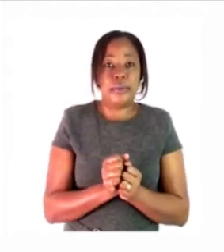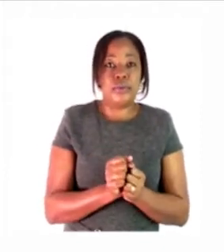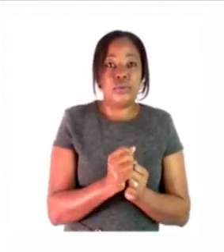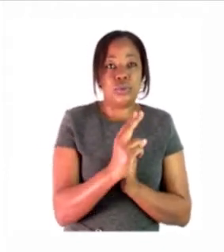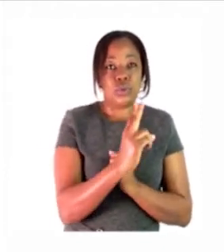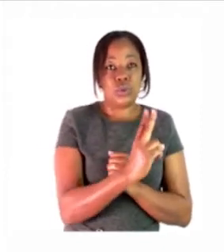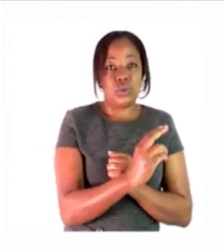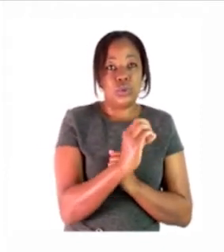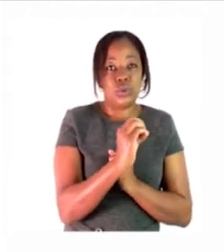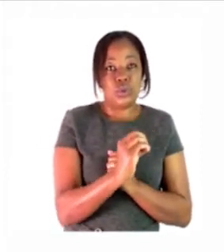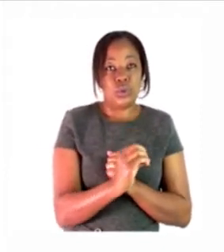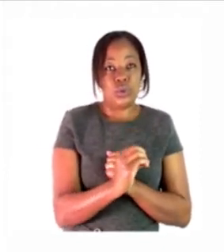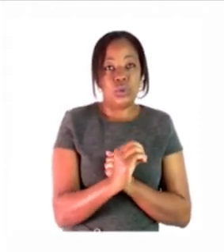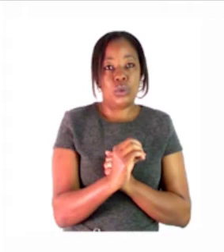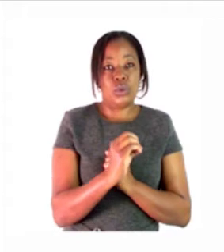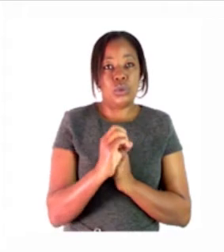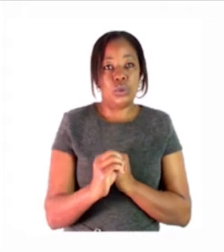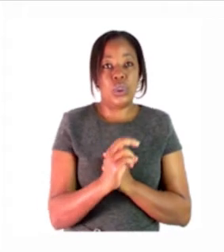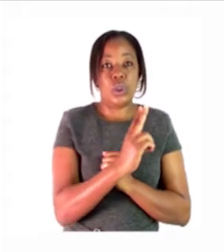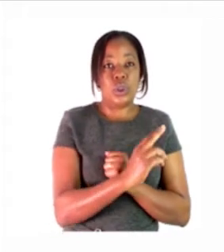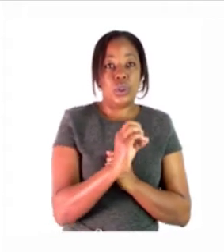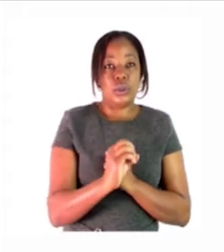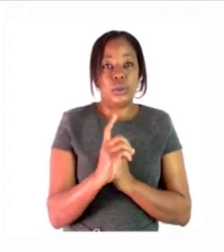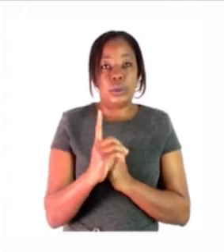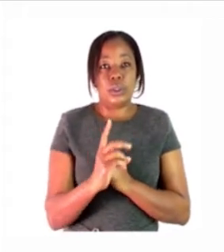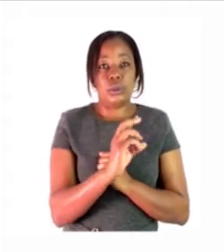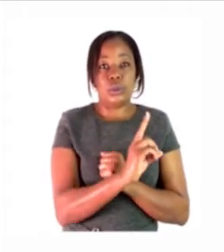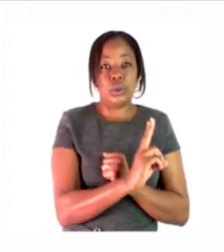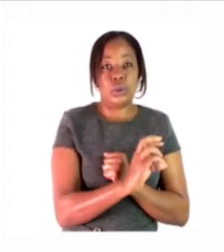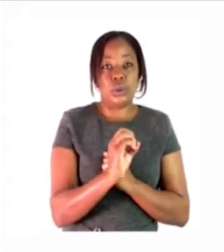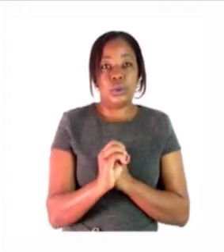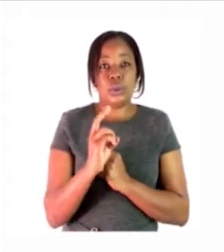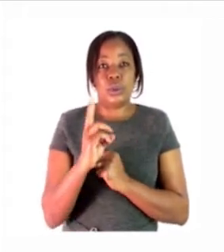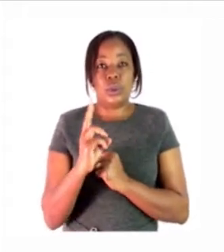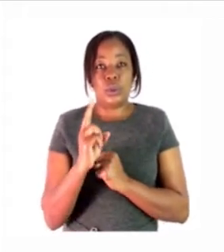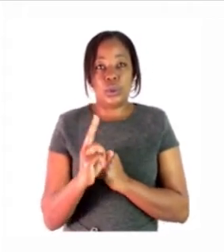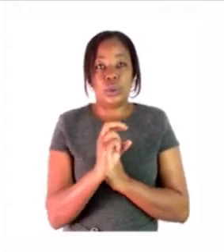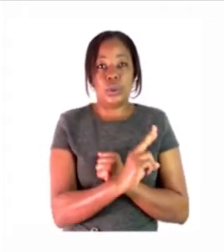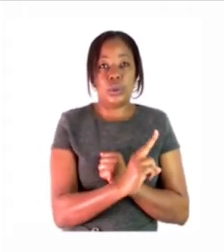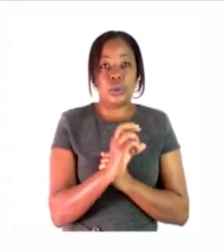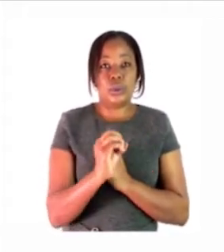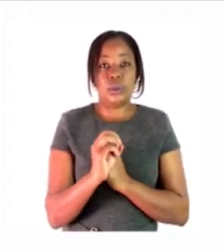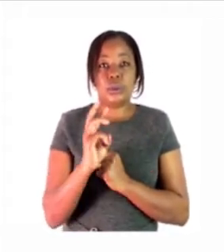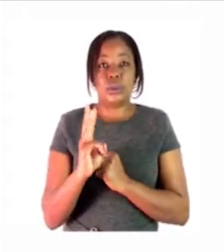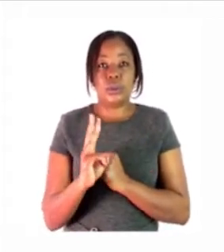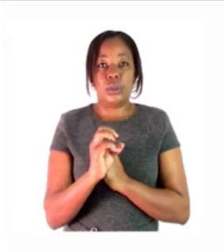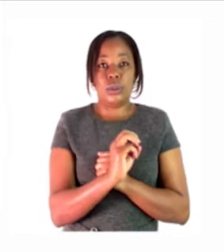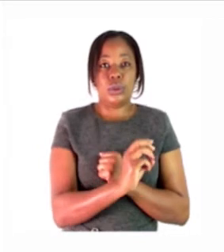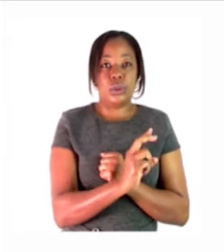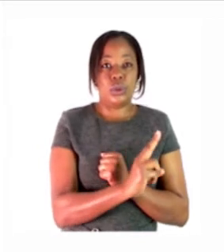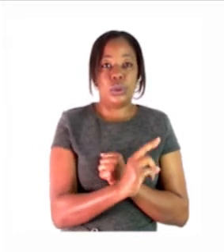200, 201, 202, 203, 204,